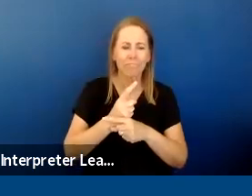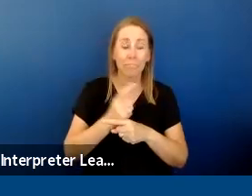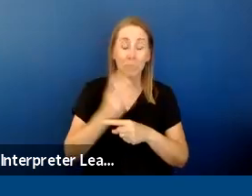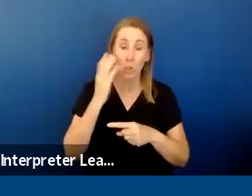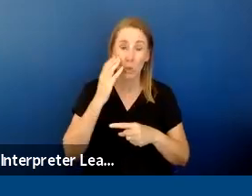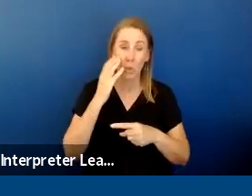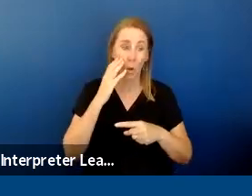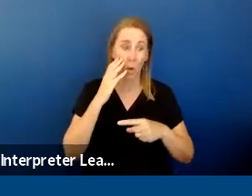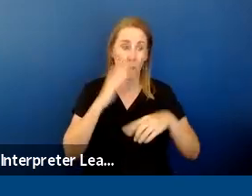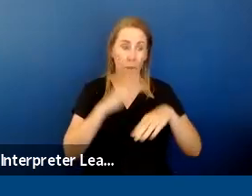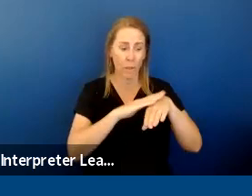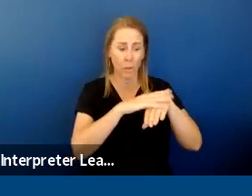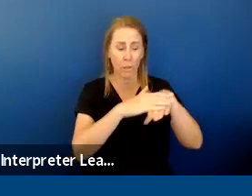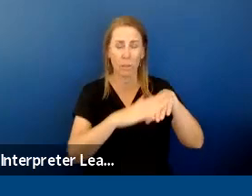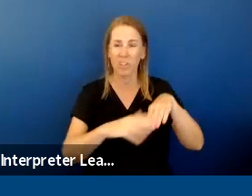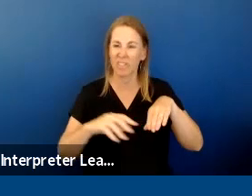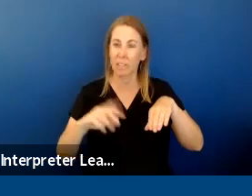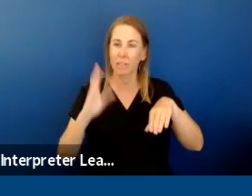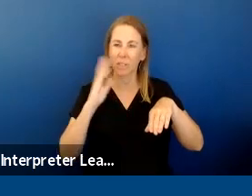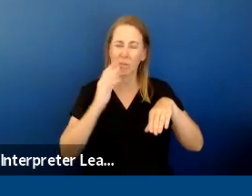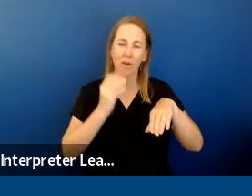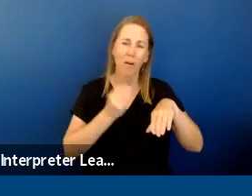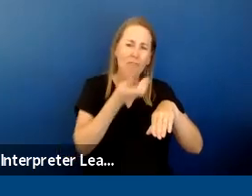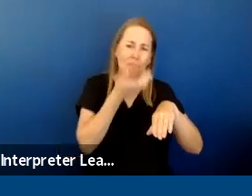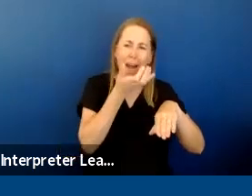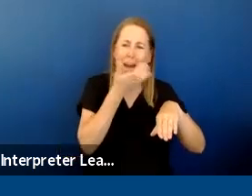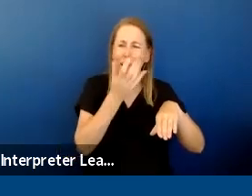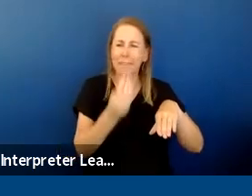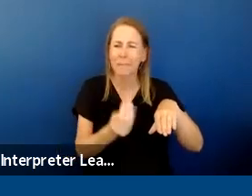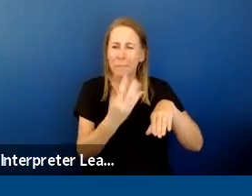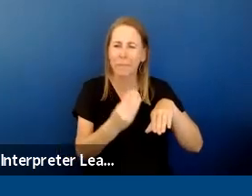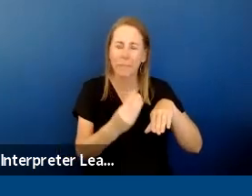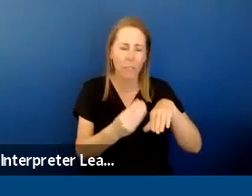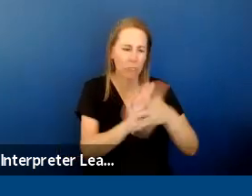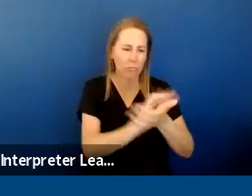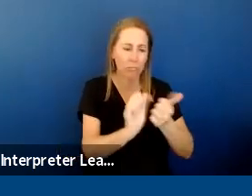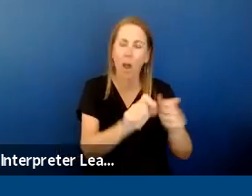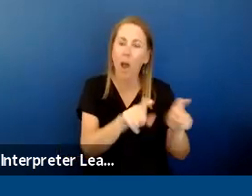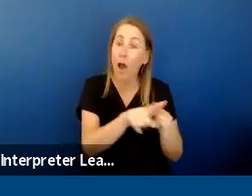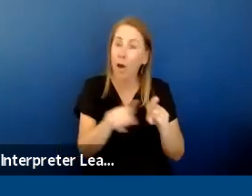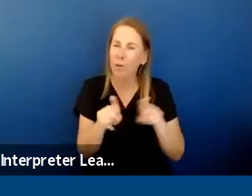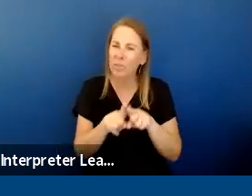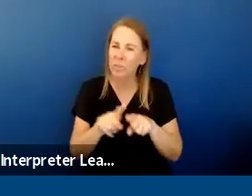Again, I don't have any details. That's just my experience with them.